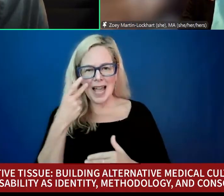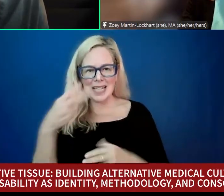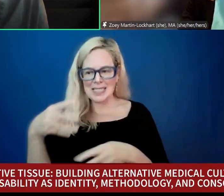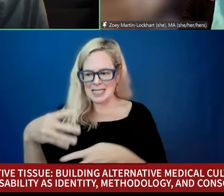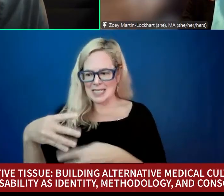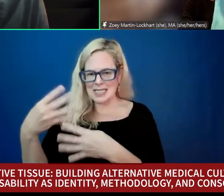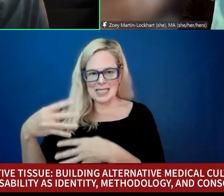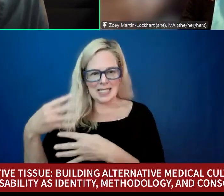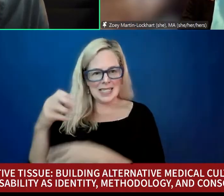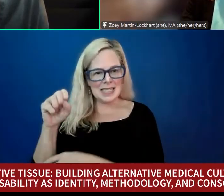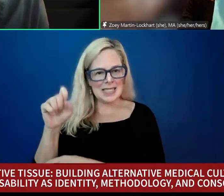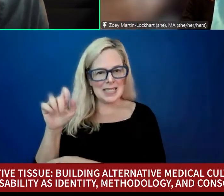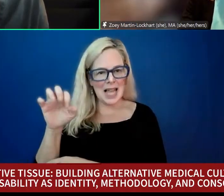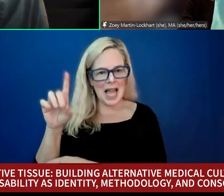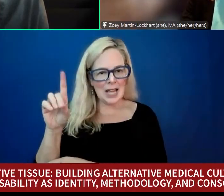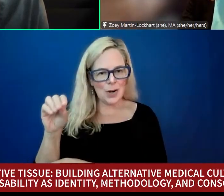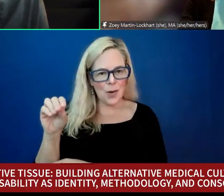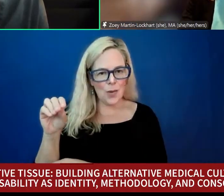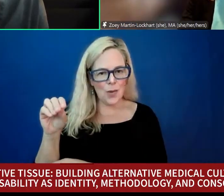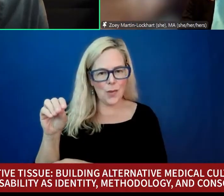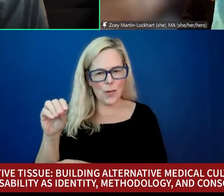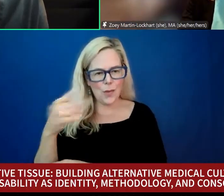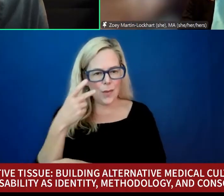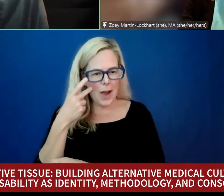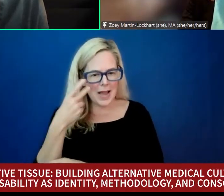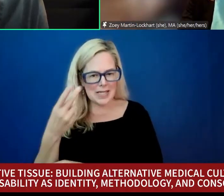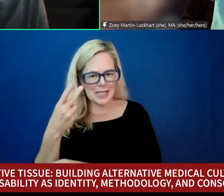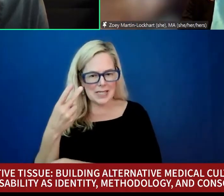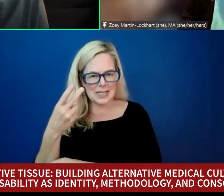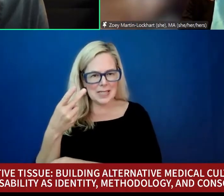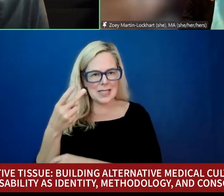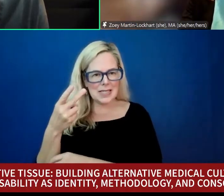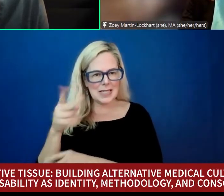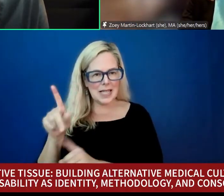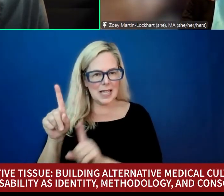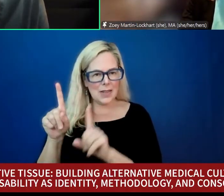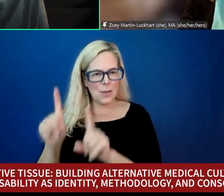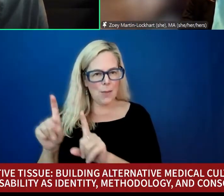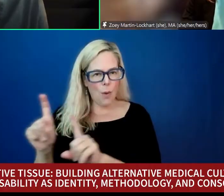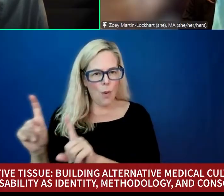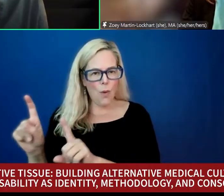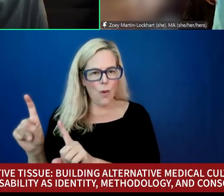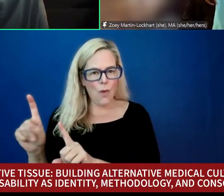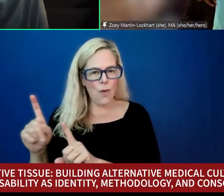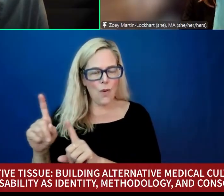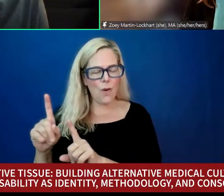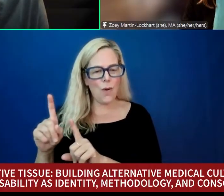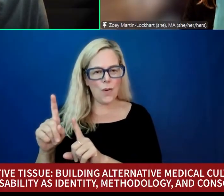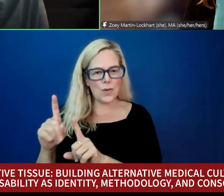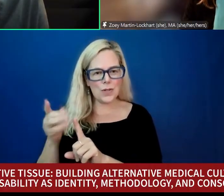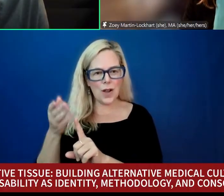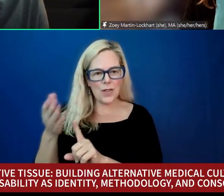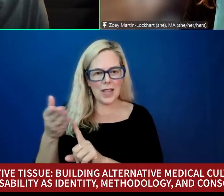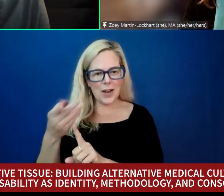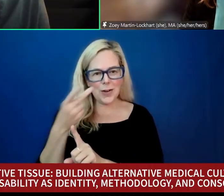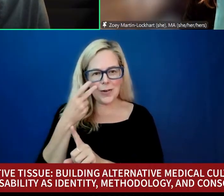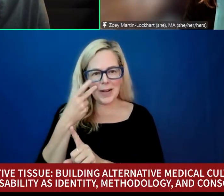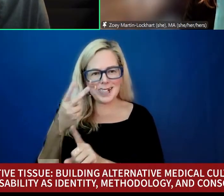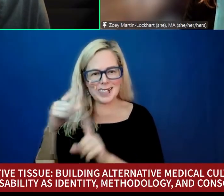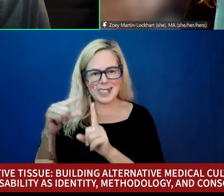do see the polls are up for anybody who wants to look at the word cloud.